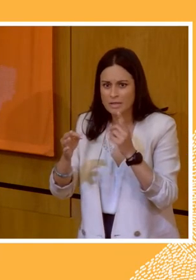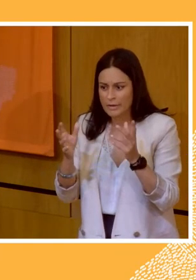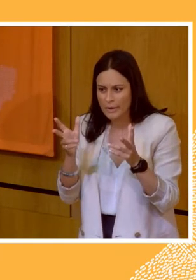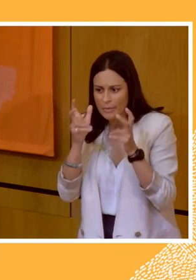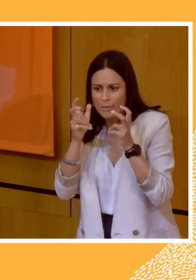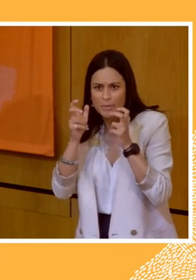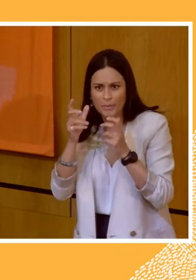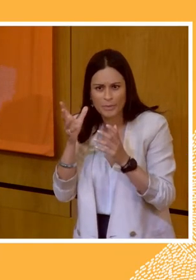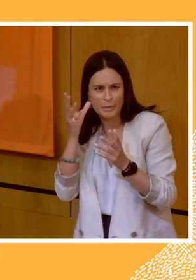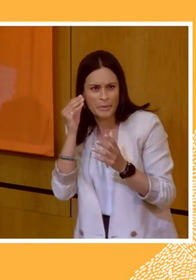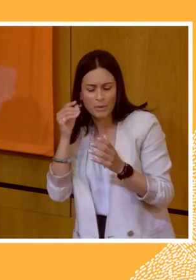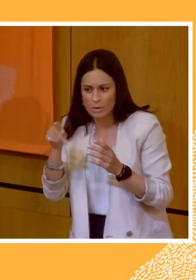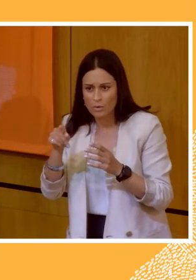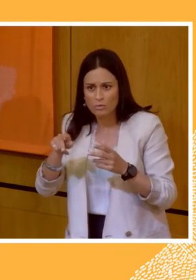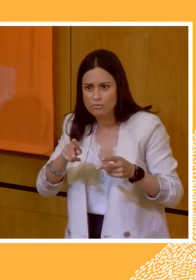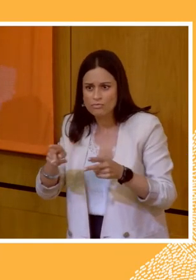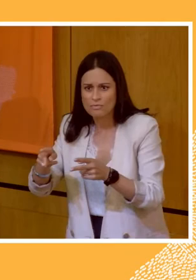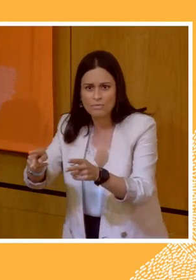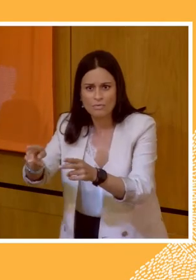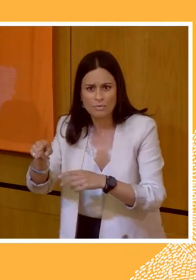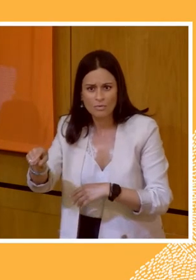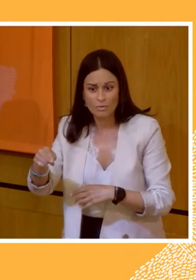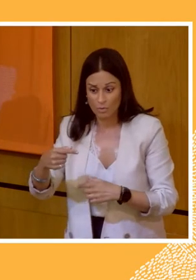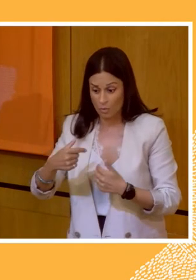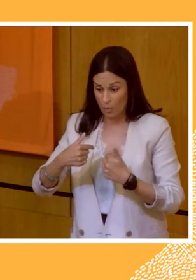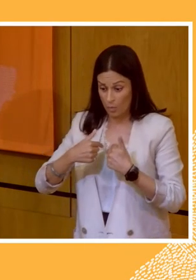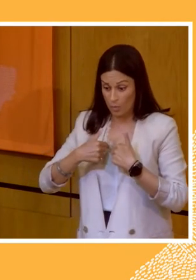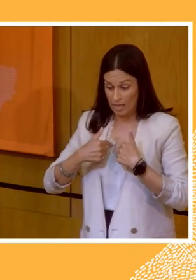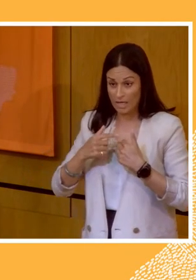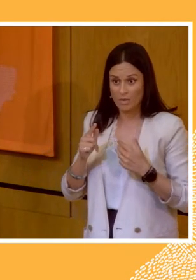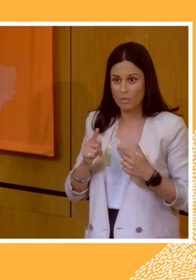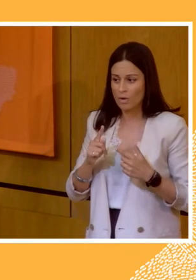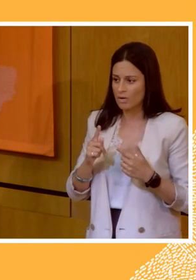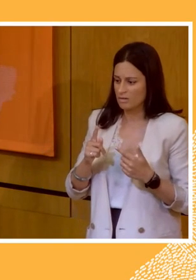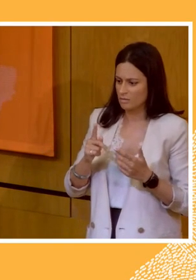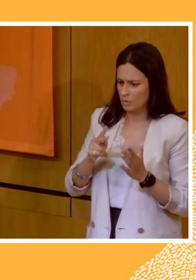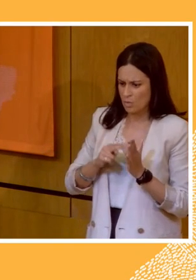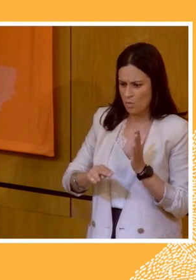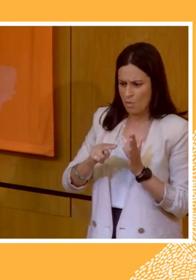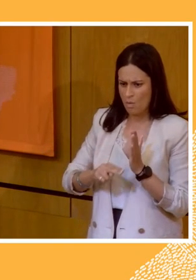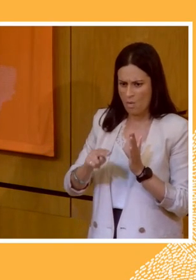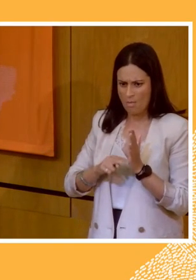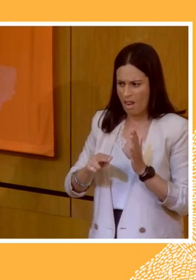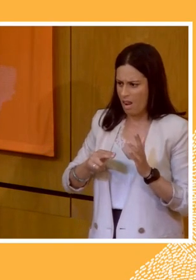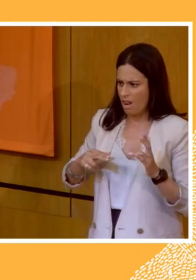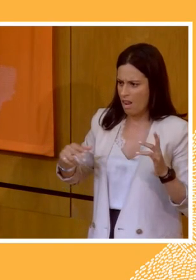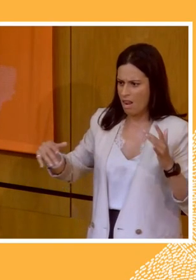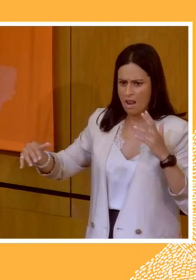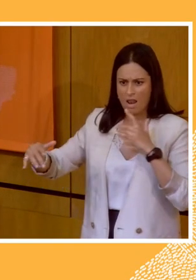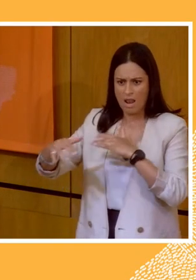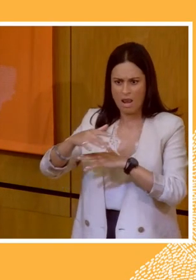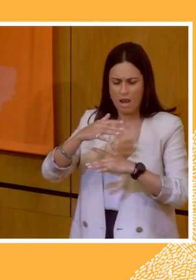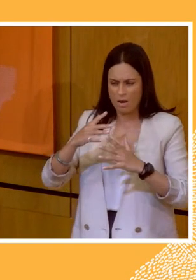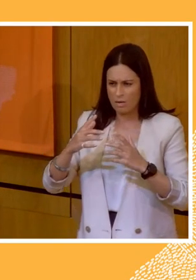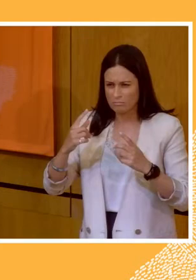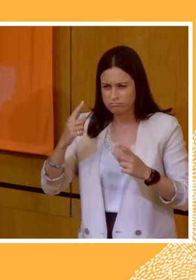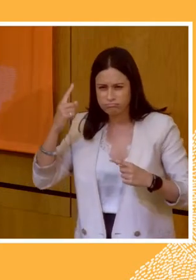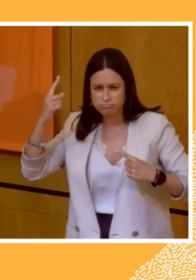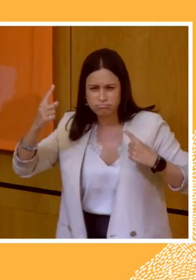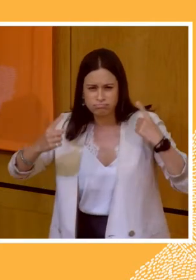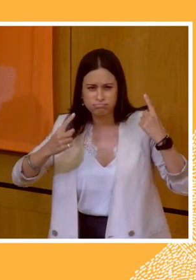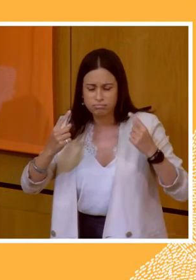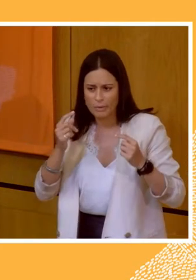the rivers. And for us, as well as for us, we are used to only these sounds around, all the big sounds, but